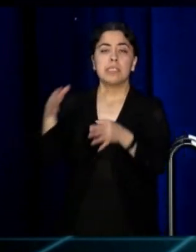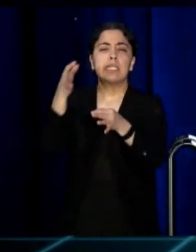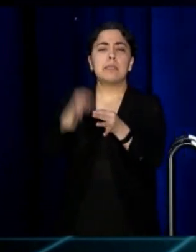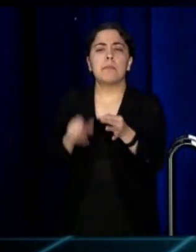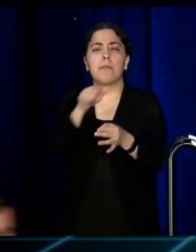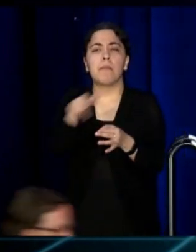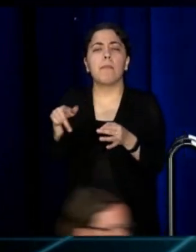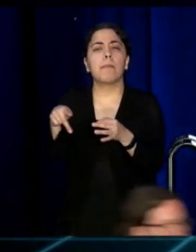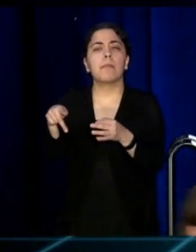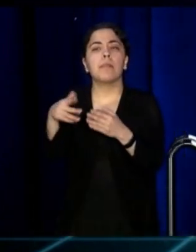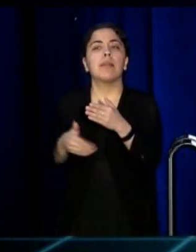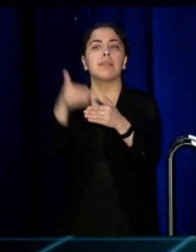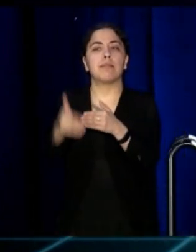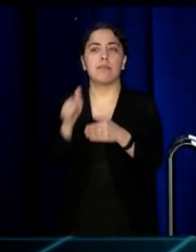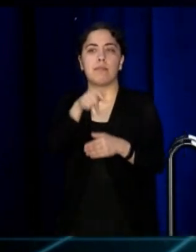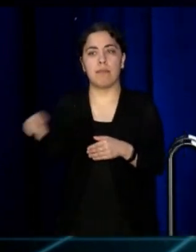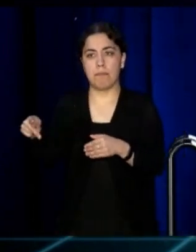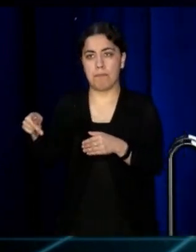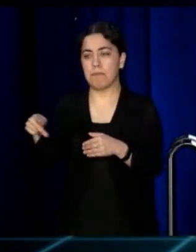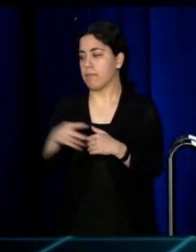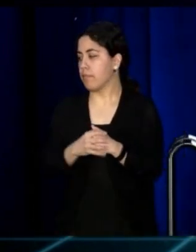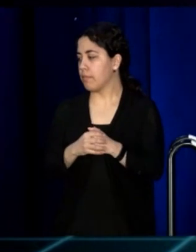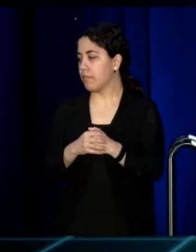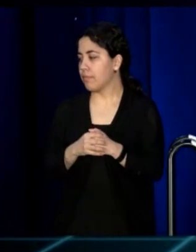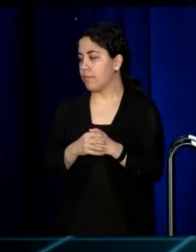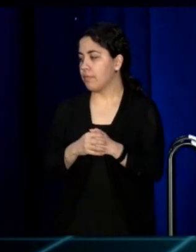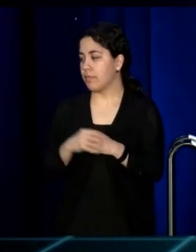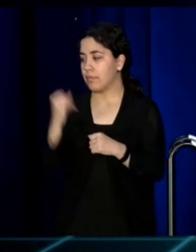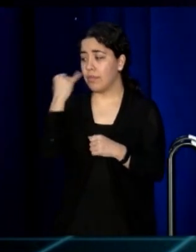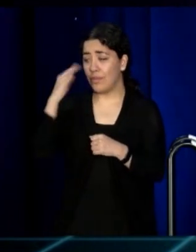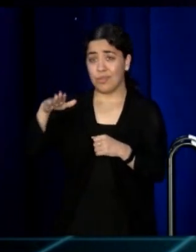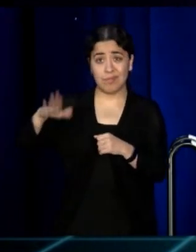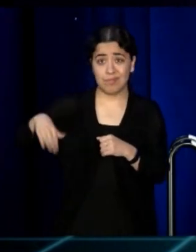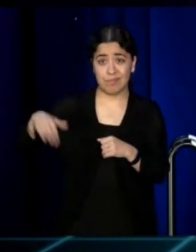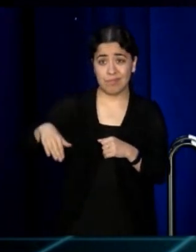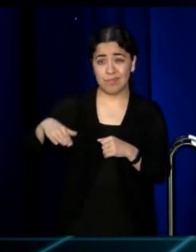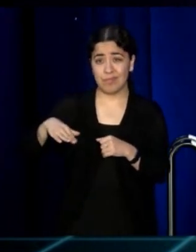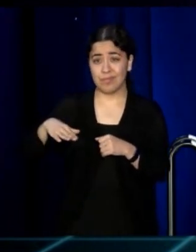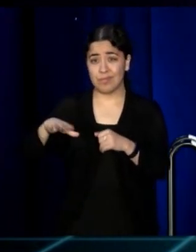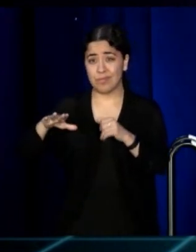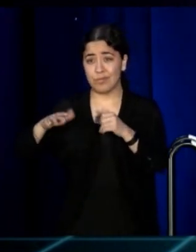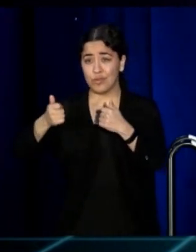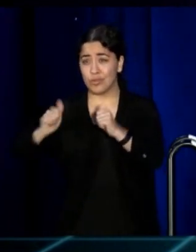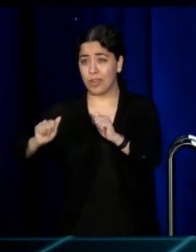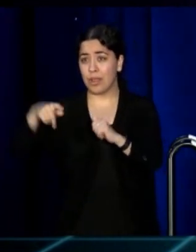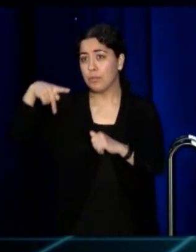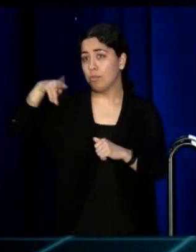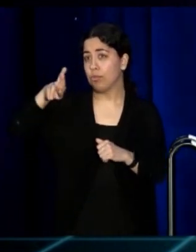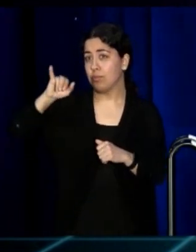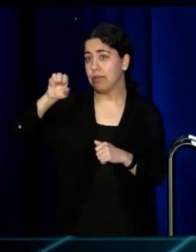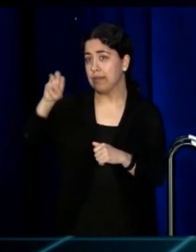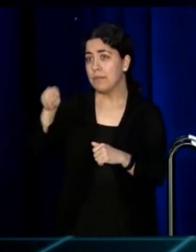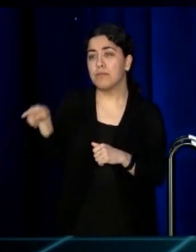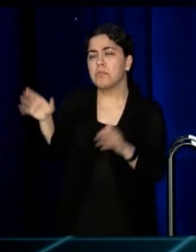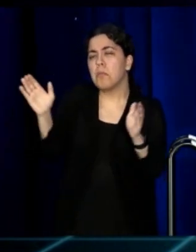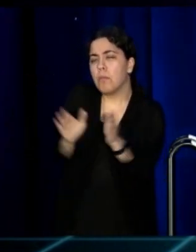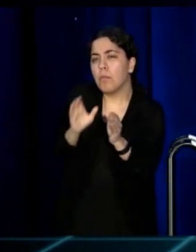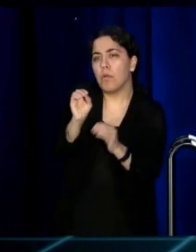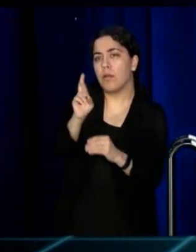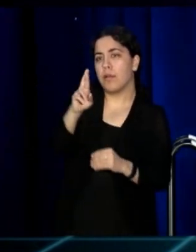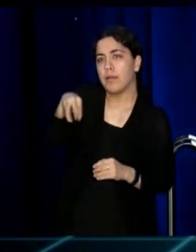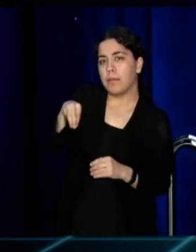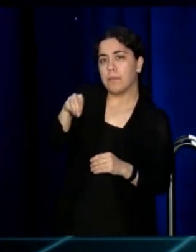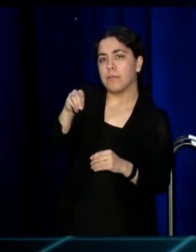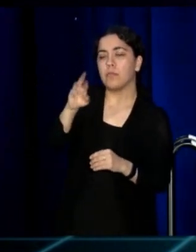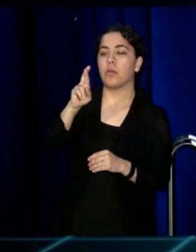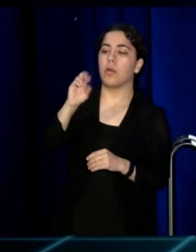have Prisma wired up. And so if you haven't used Prisma before, it's just a little ORM. It gives you a little data layer, and